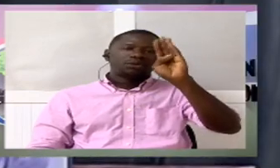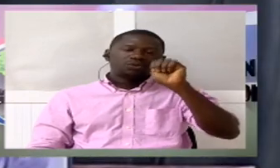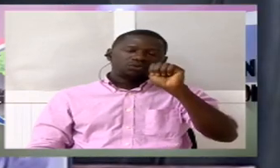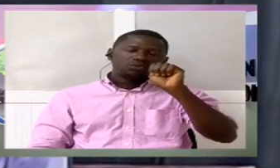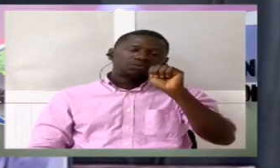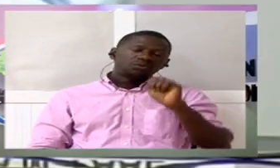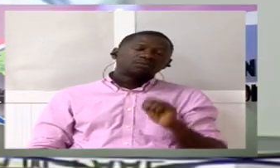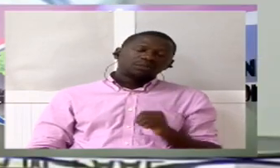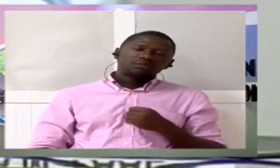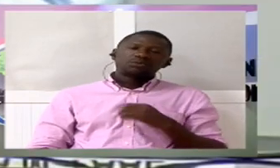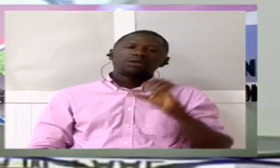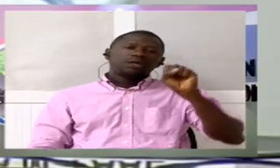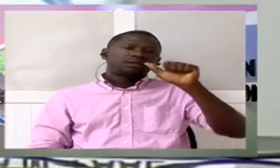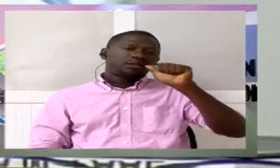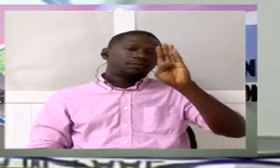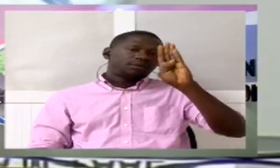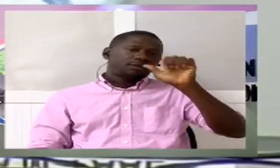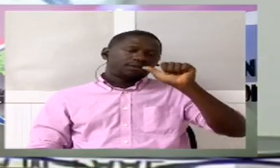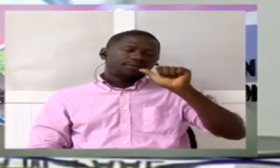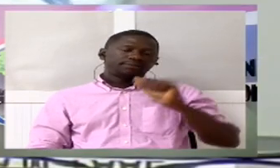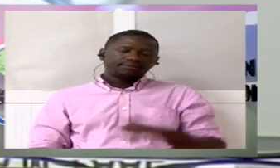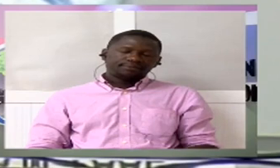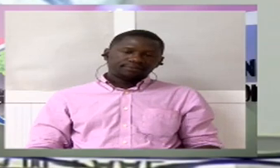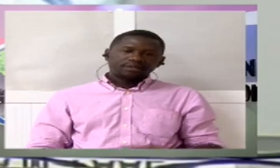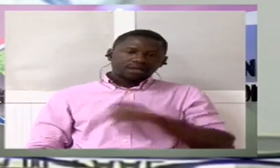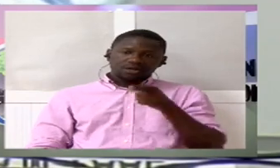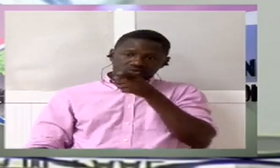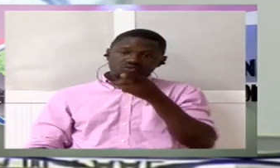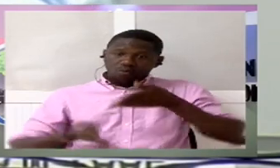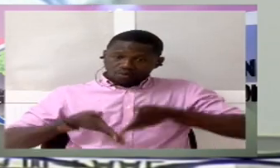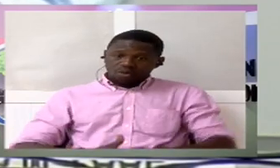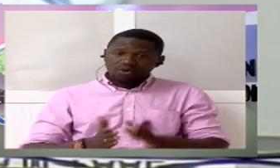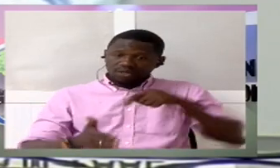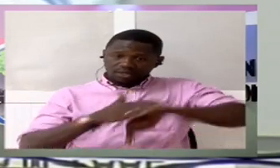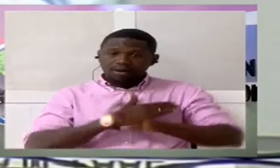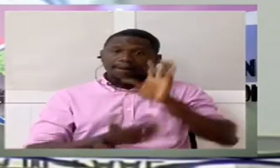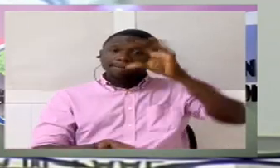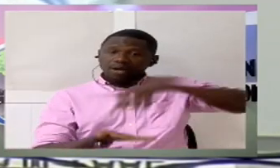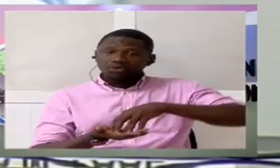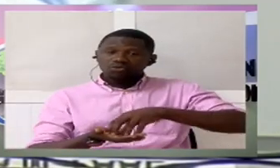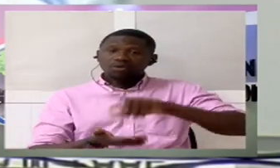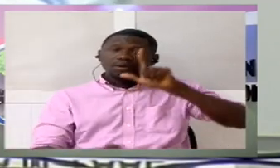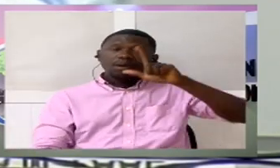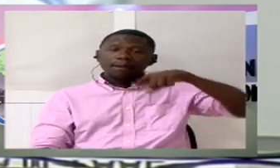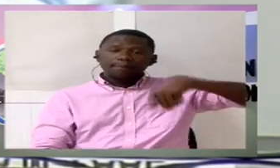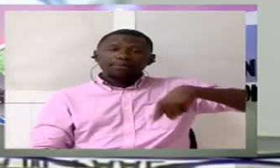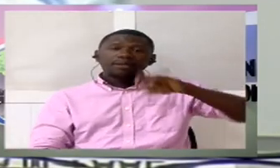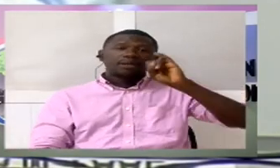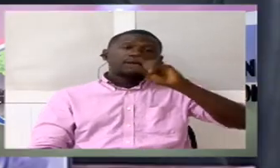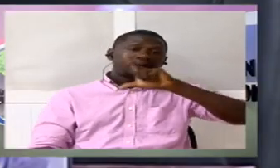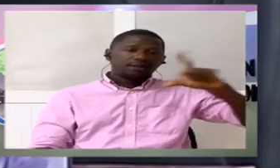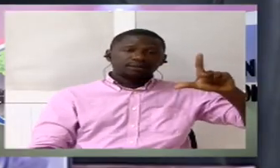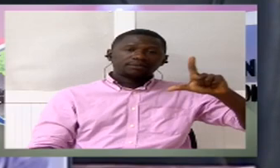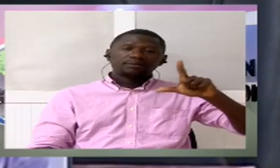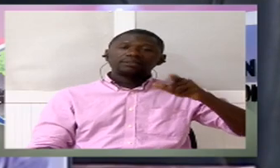Street. Yeah, Banjul, Peel Street. Mm-hmm. Yes. Fantastic. Typical Gambian, a mix of